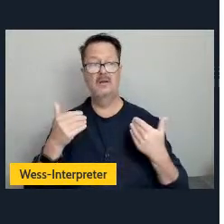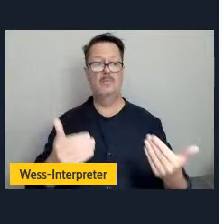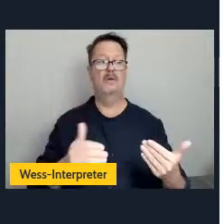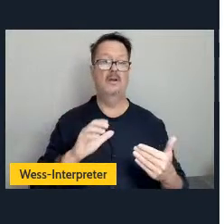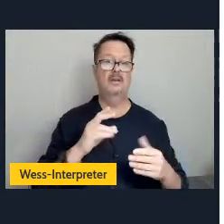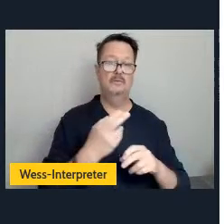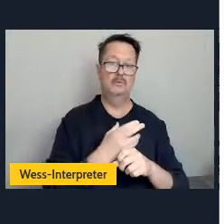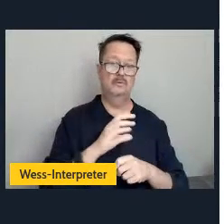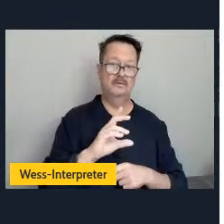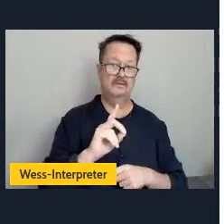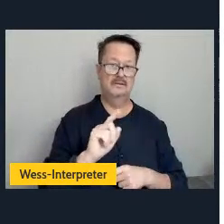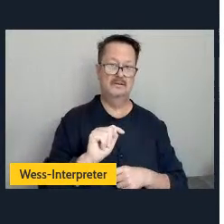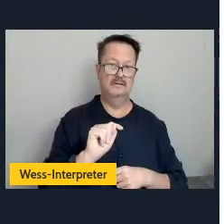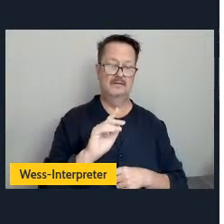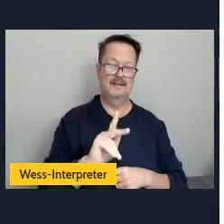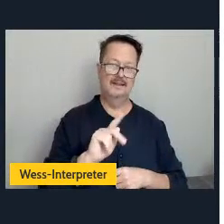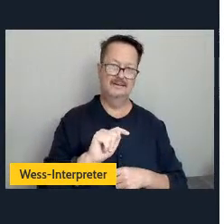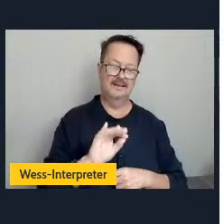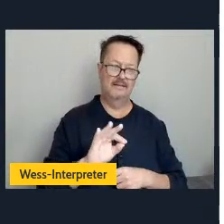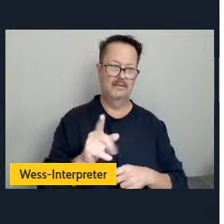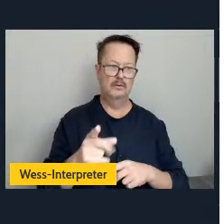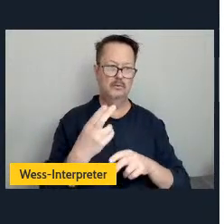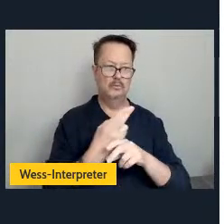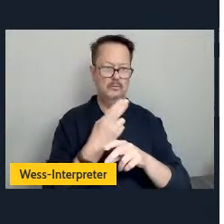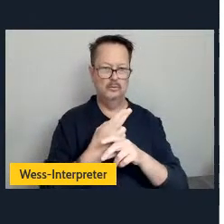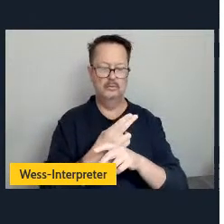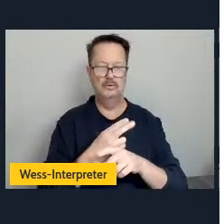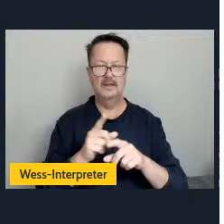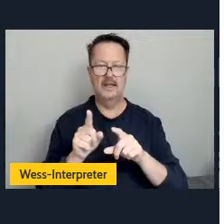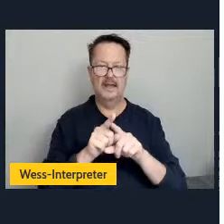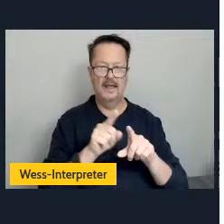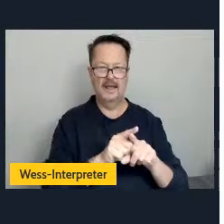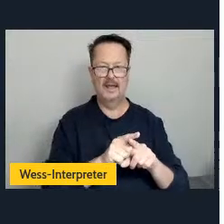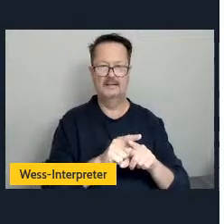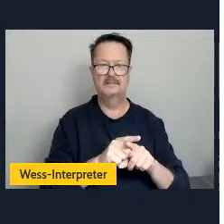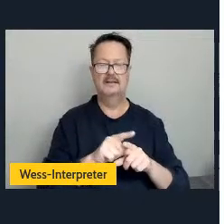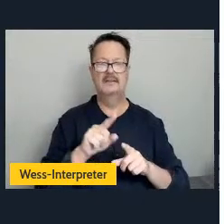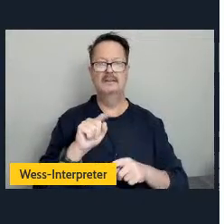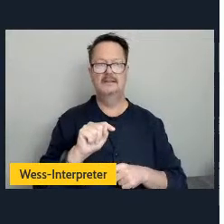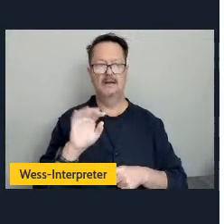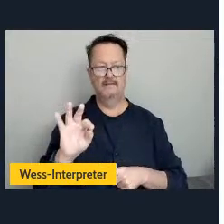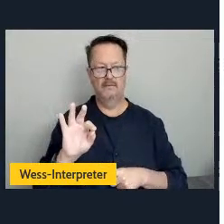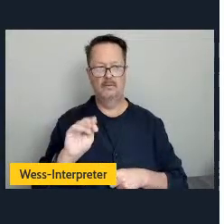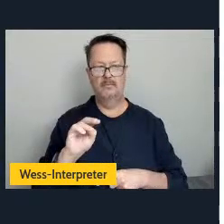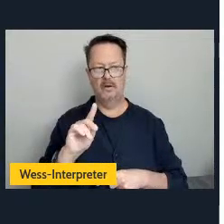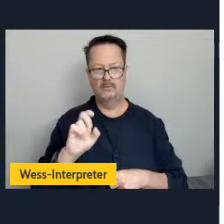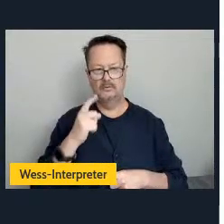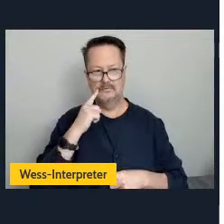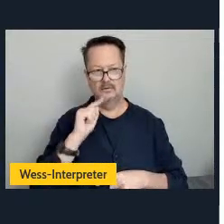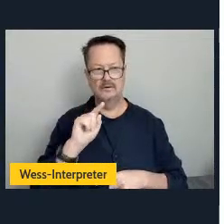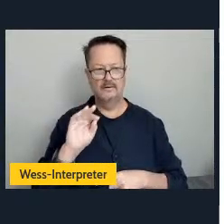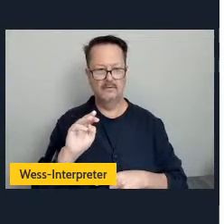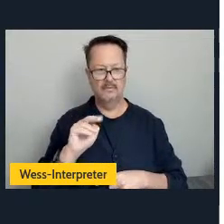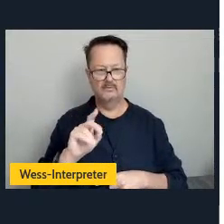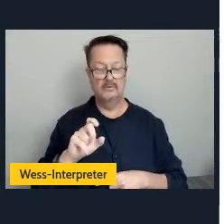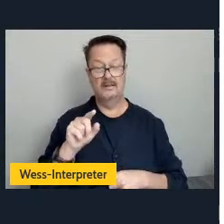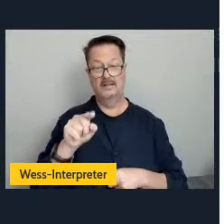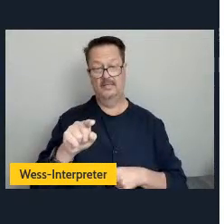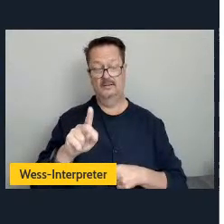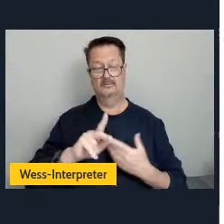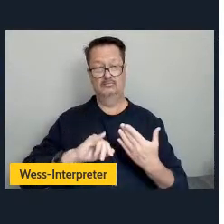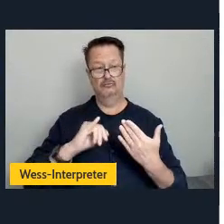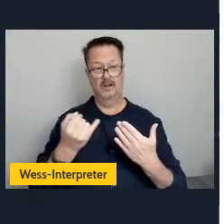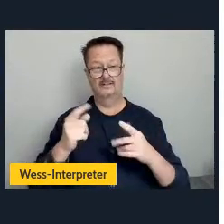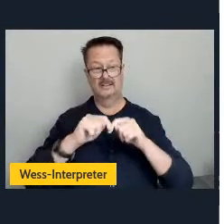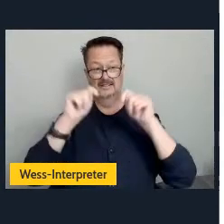that you write as Terraform modules for your Terraform audience. The project template takes care